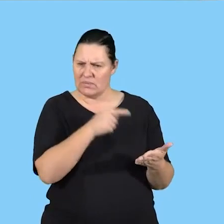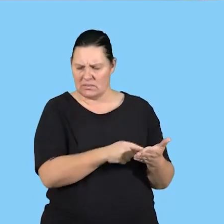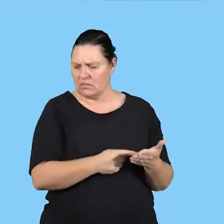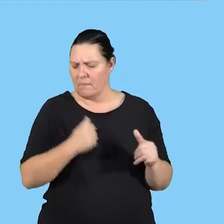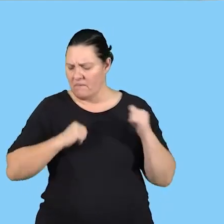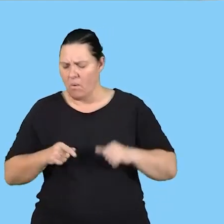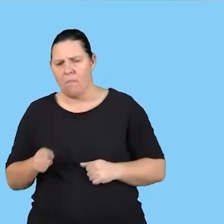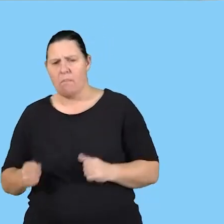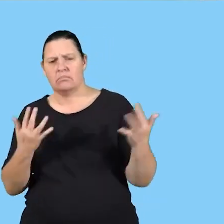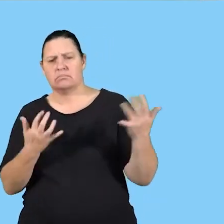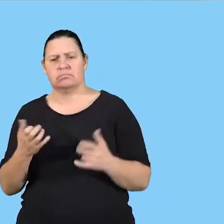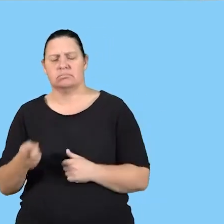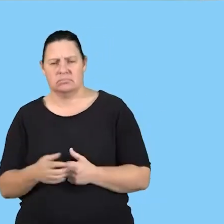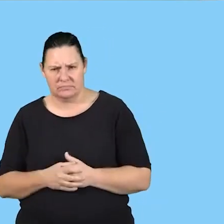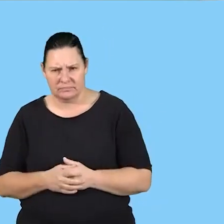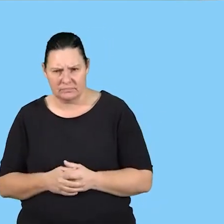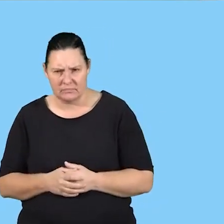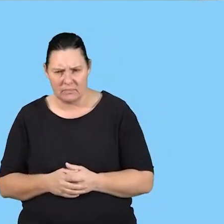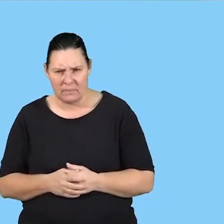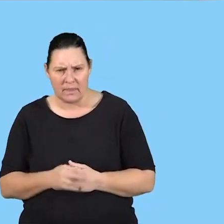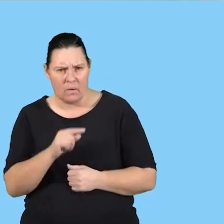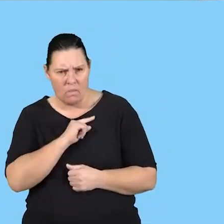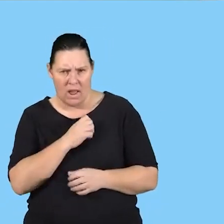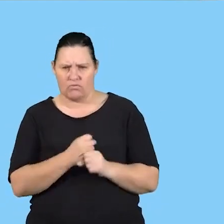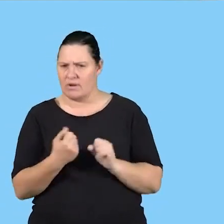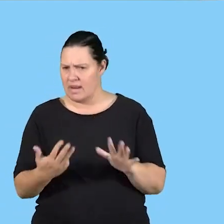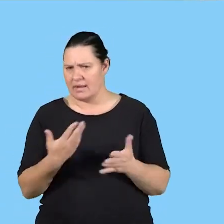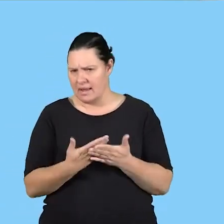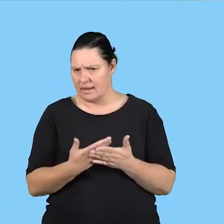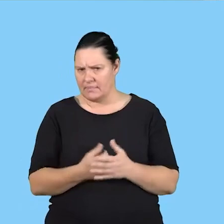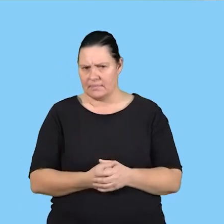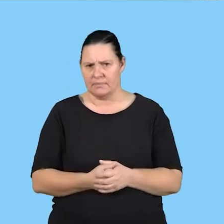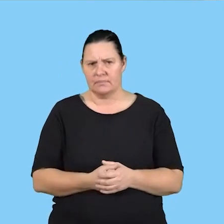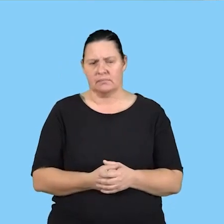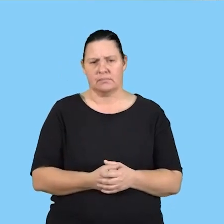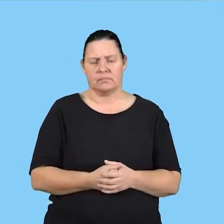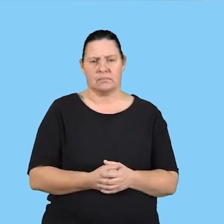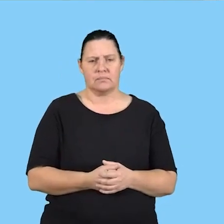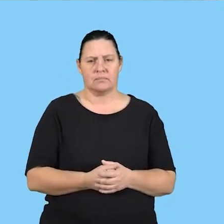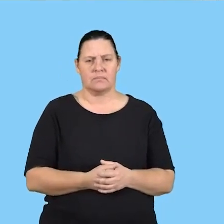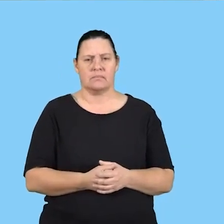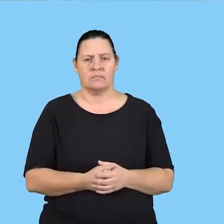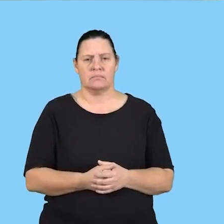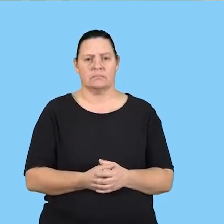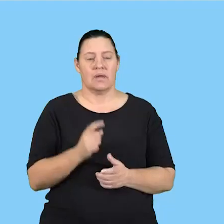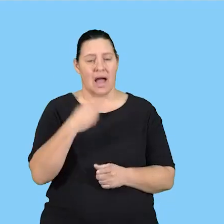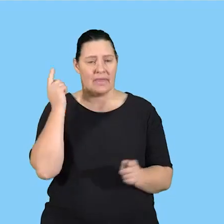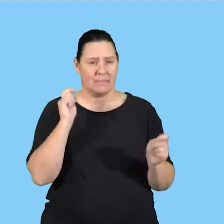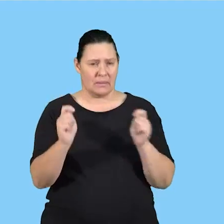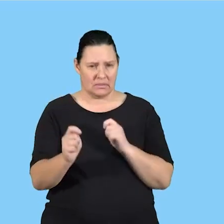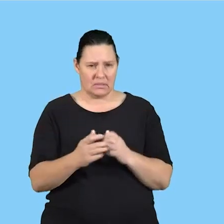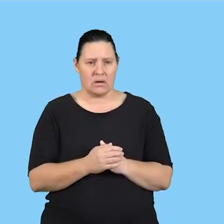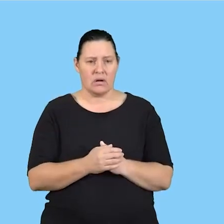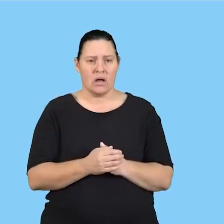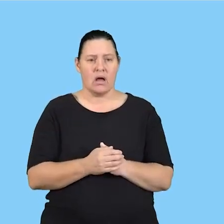to perform the calculations when they are in grade 9. The other amendments are that